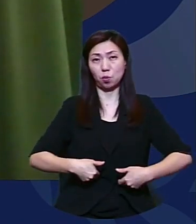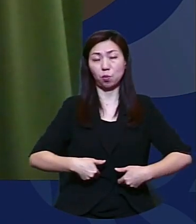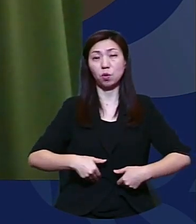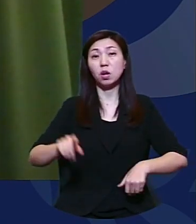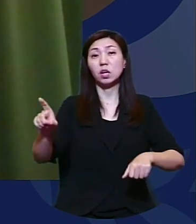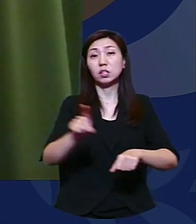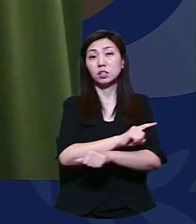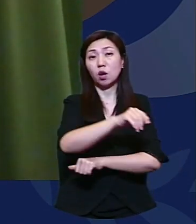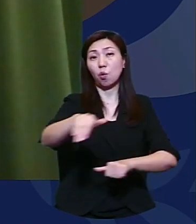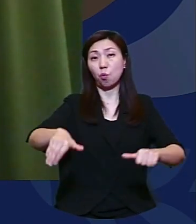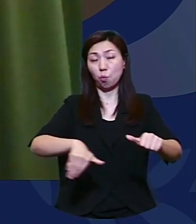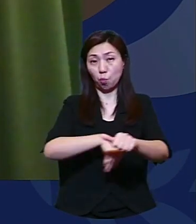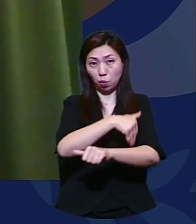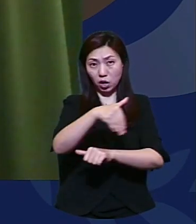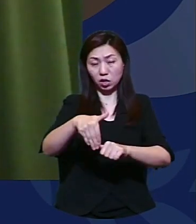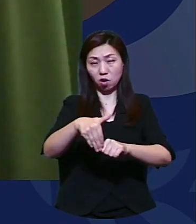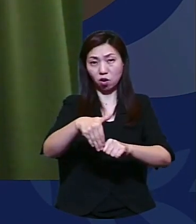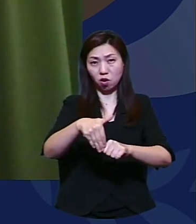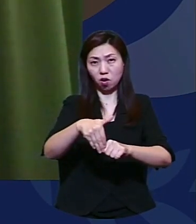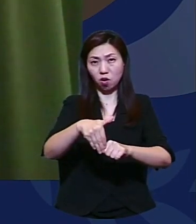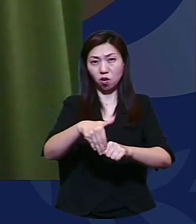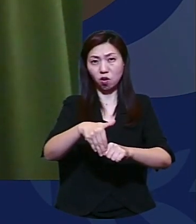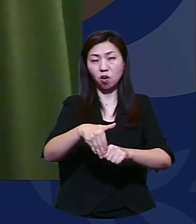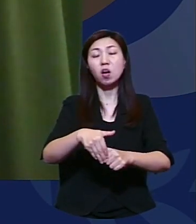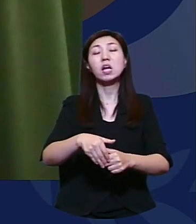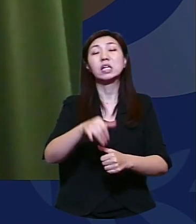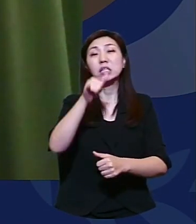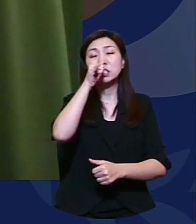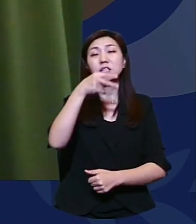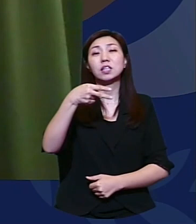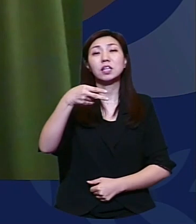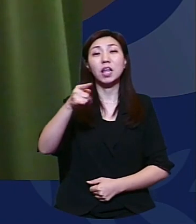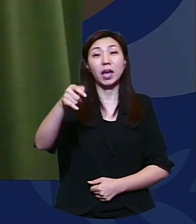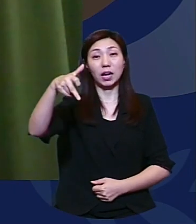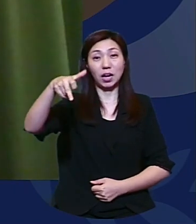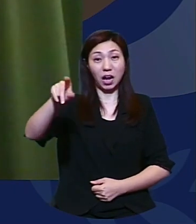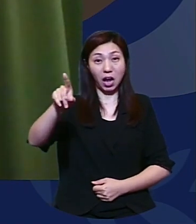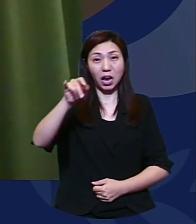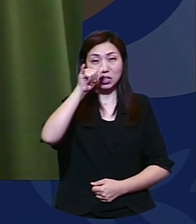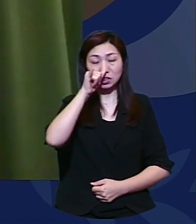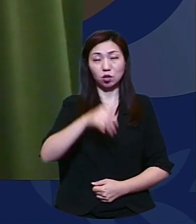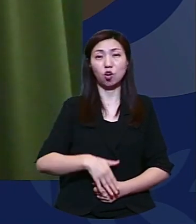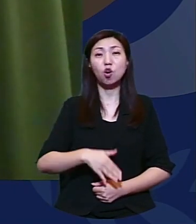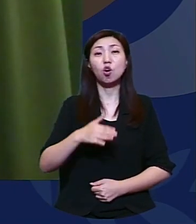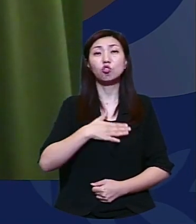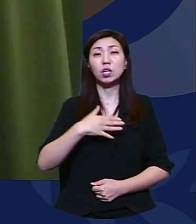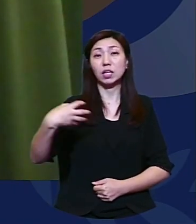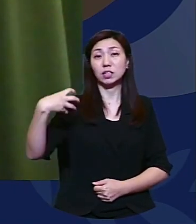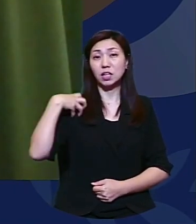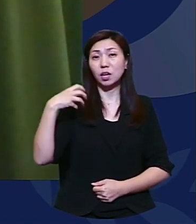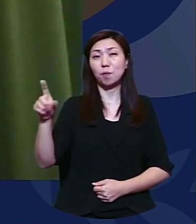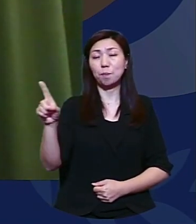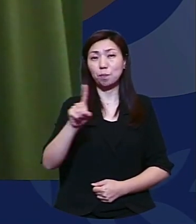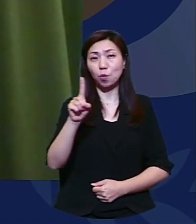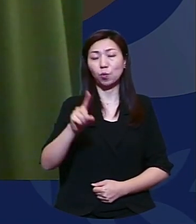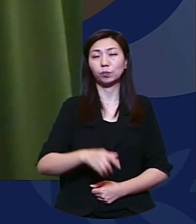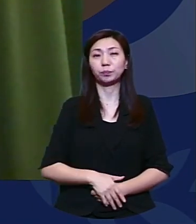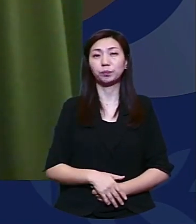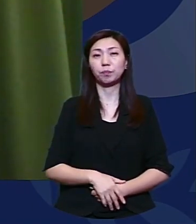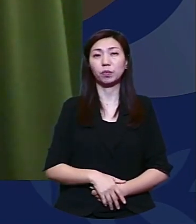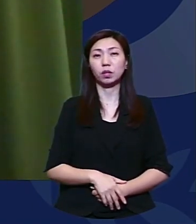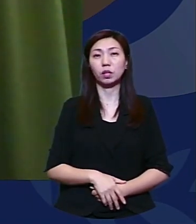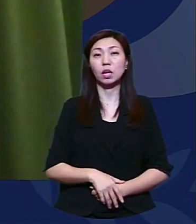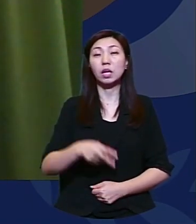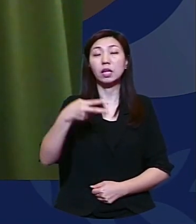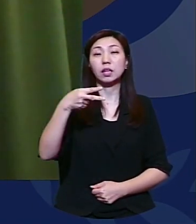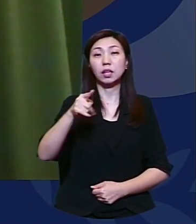or a DECA, for our USAID missions and partners working at a country level. To date, we've conducted these DECAs in